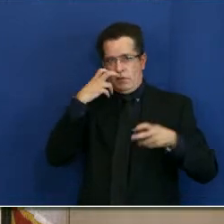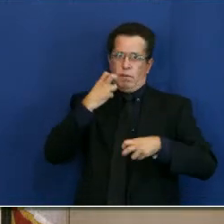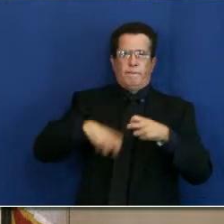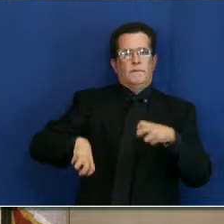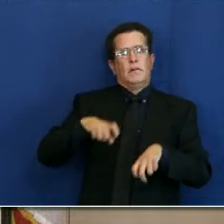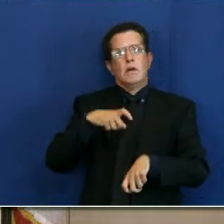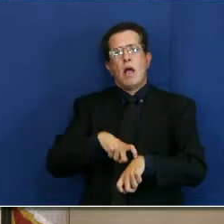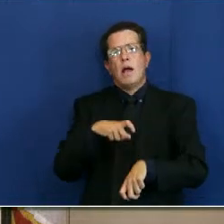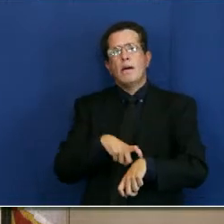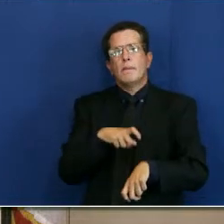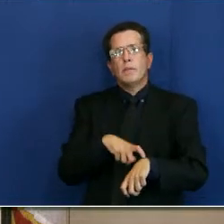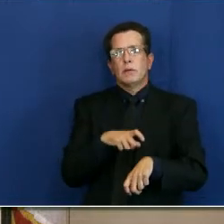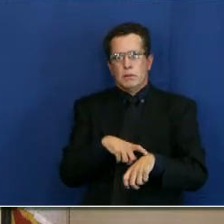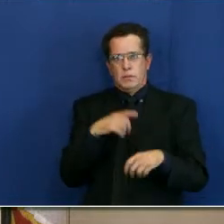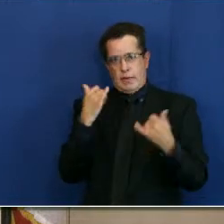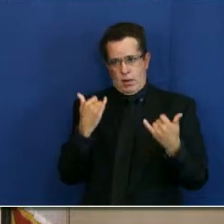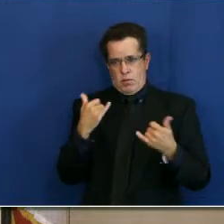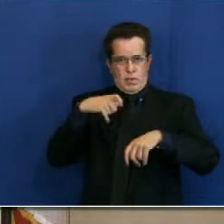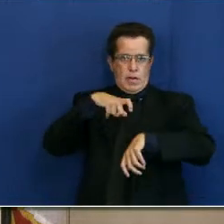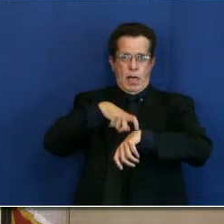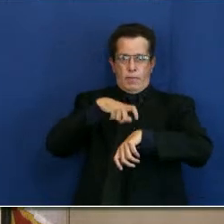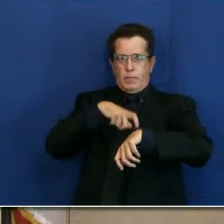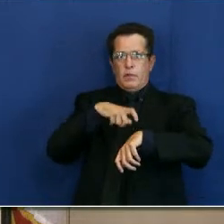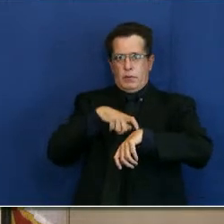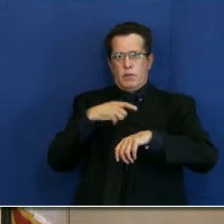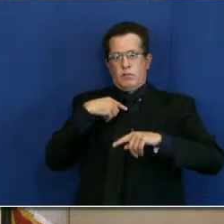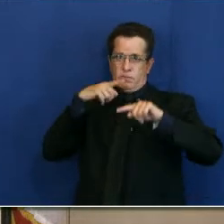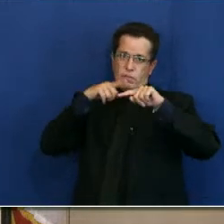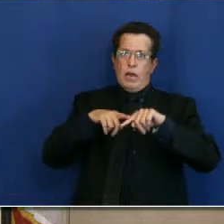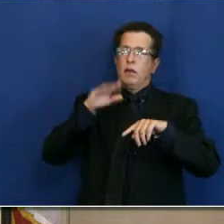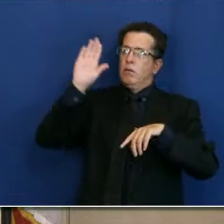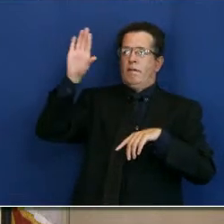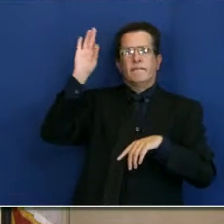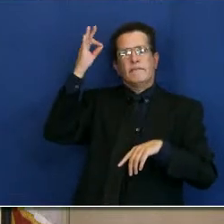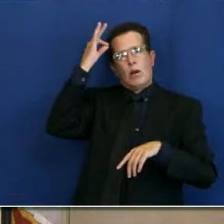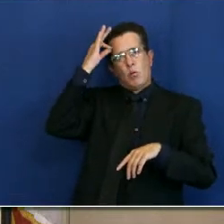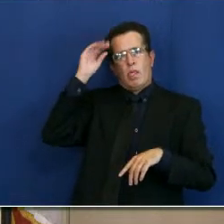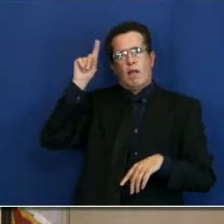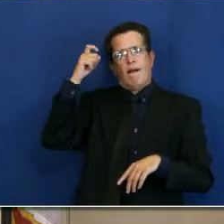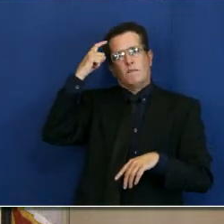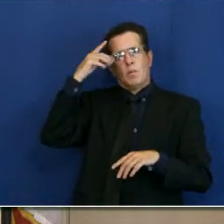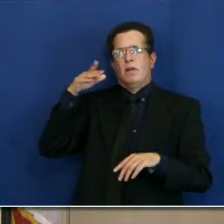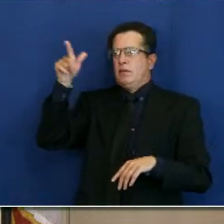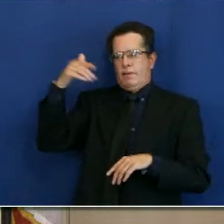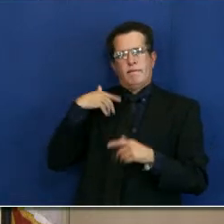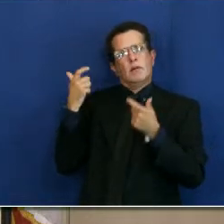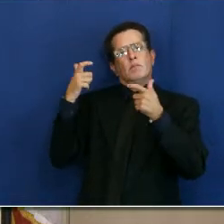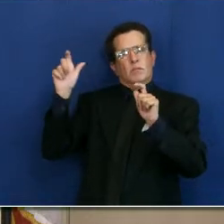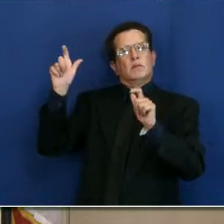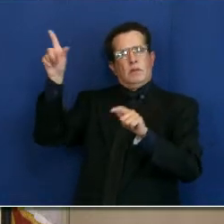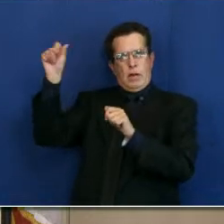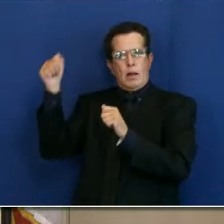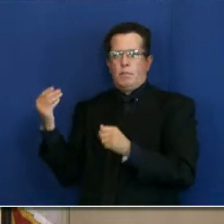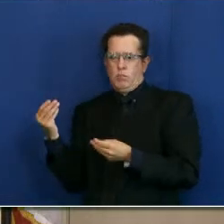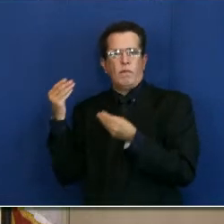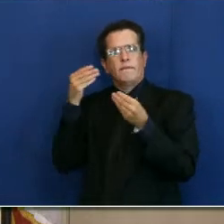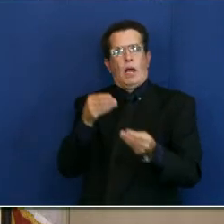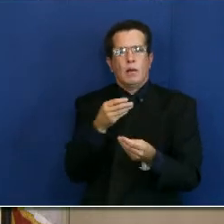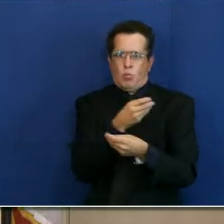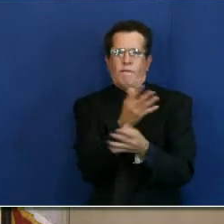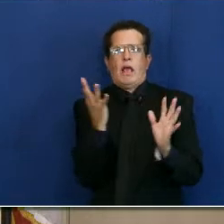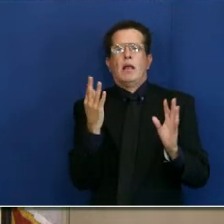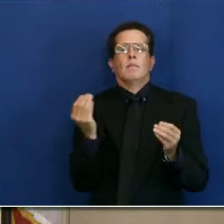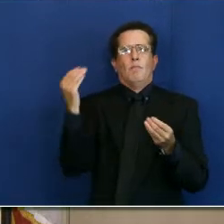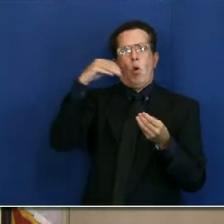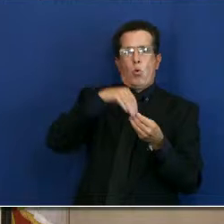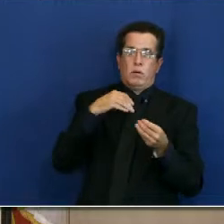times. During times like this is when we really do depend on the federal government that has a much greater ability to provide that economic stimulus and assistance,